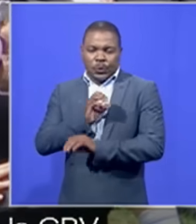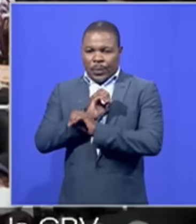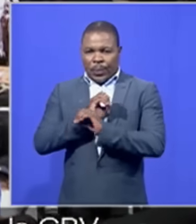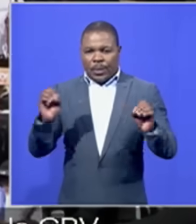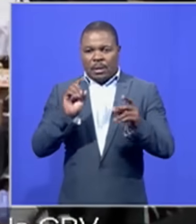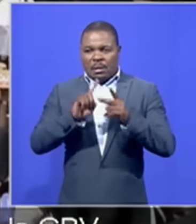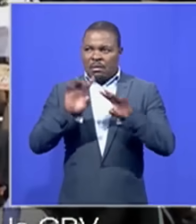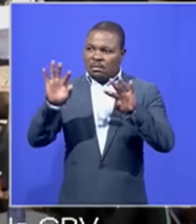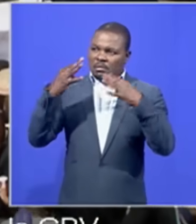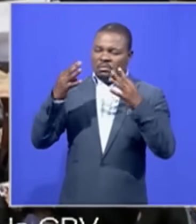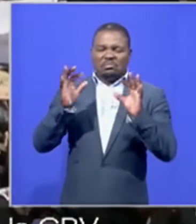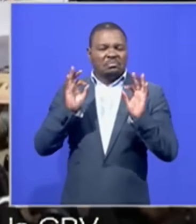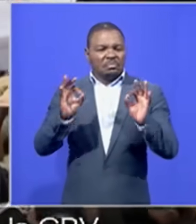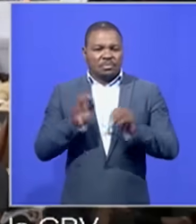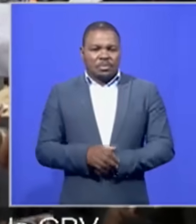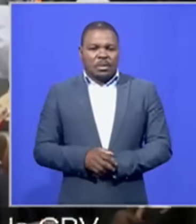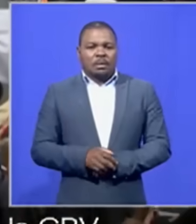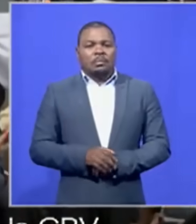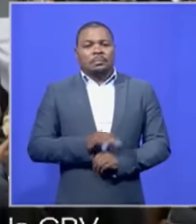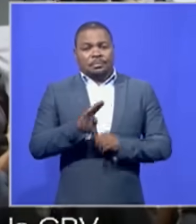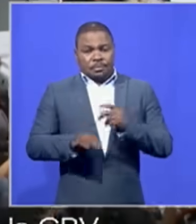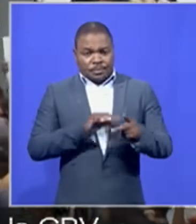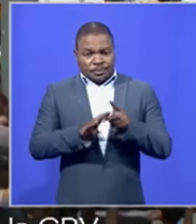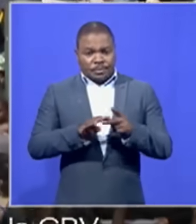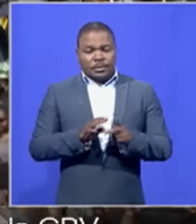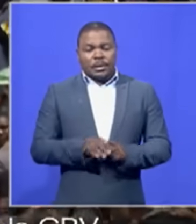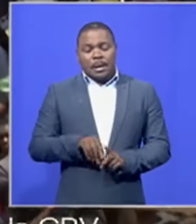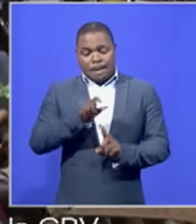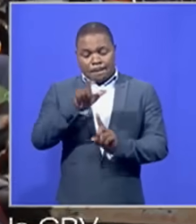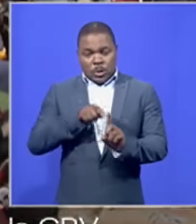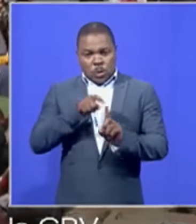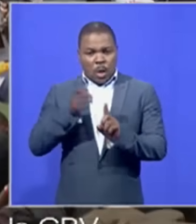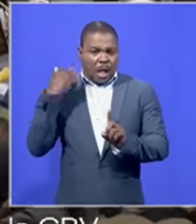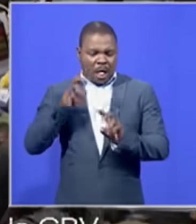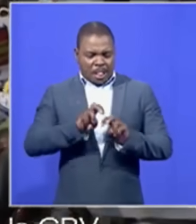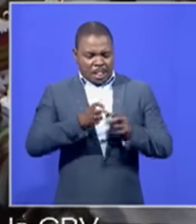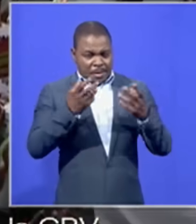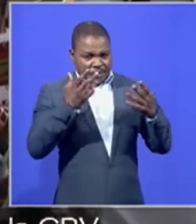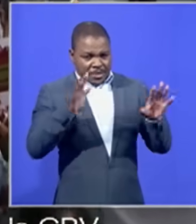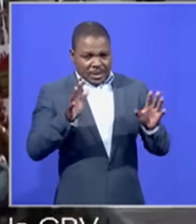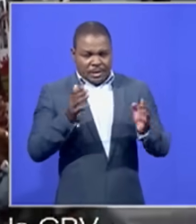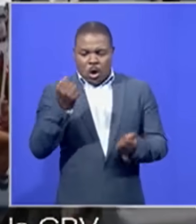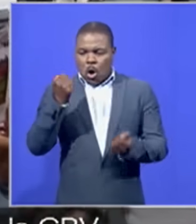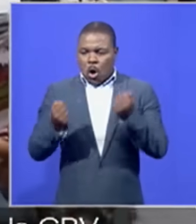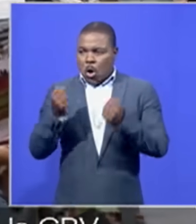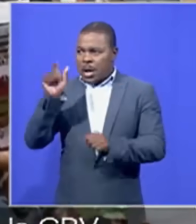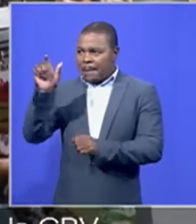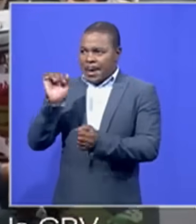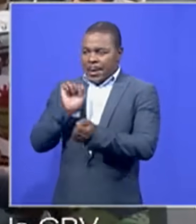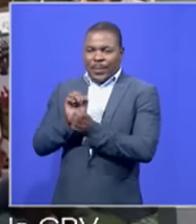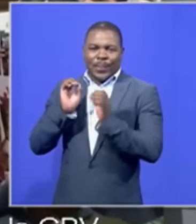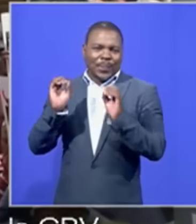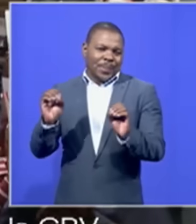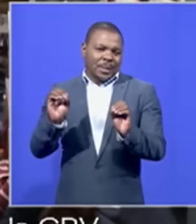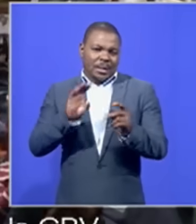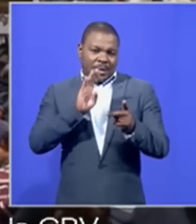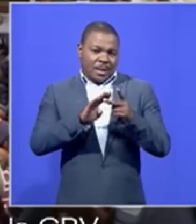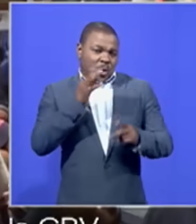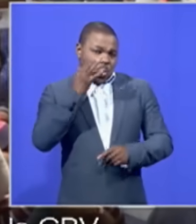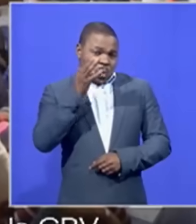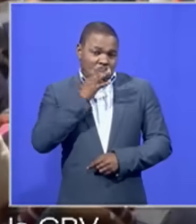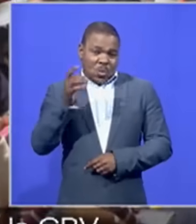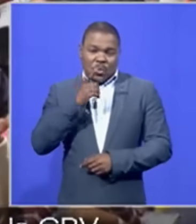bonwa. Dingwaga moraga moo mofalodi yo wa petelelo ga ise a bone bosiamisi mme o tshwaya phoso